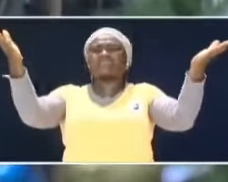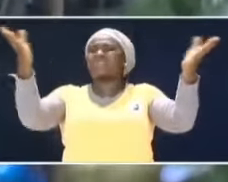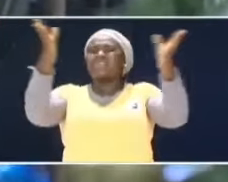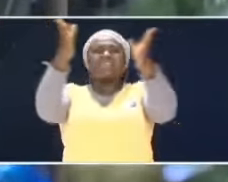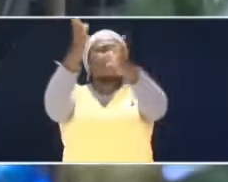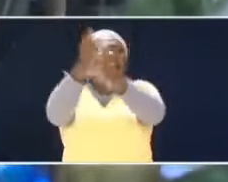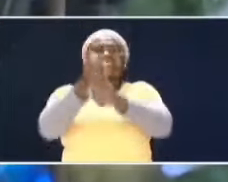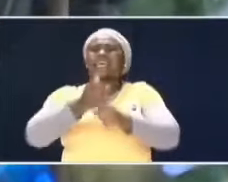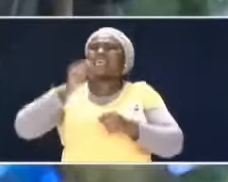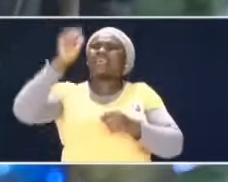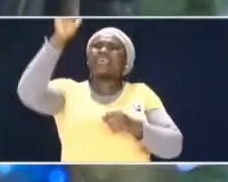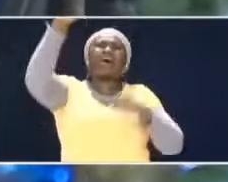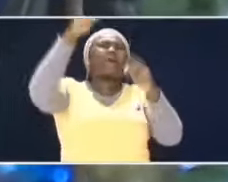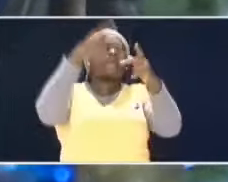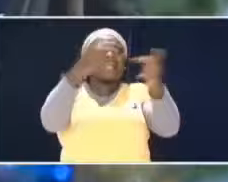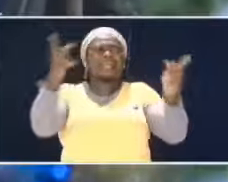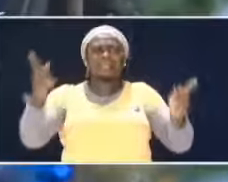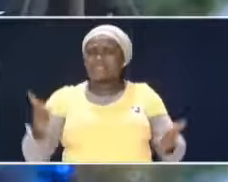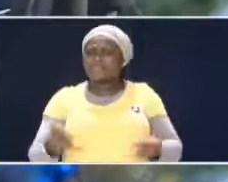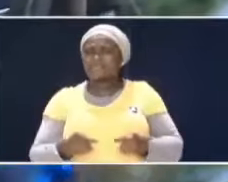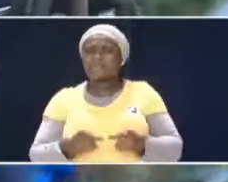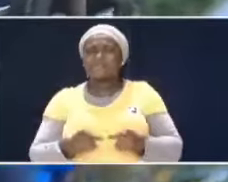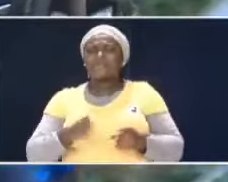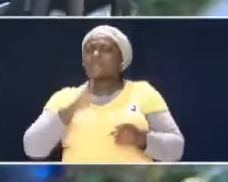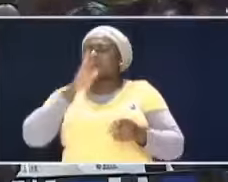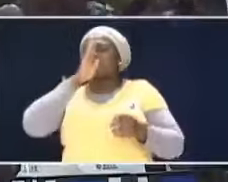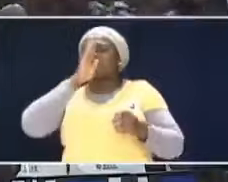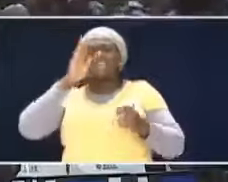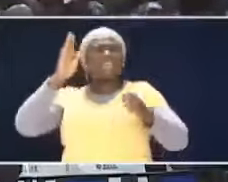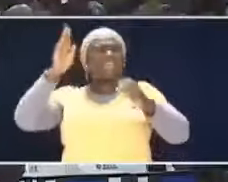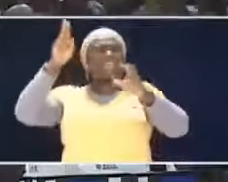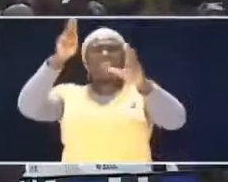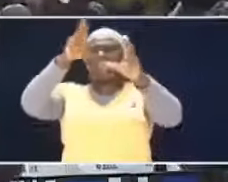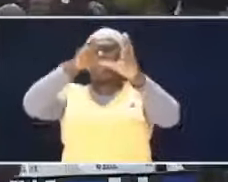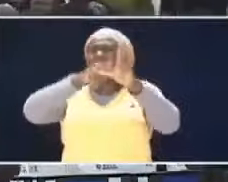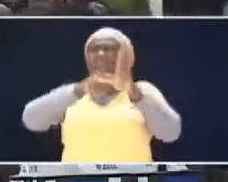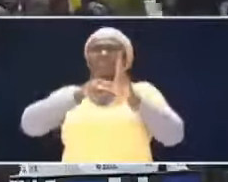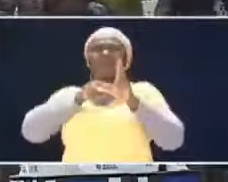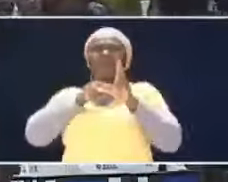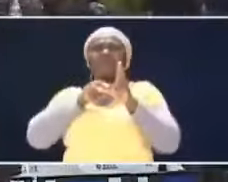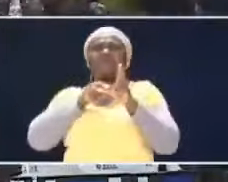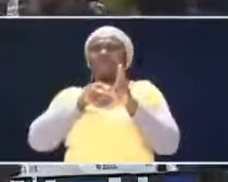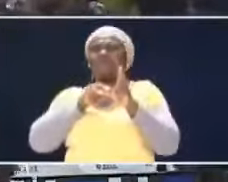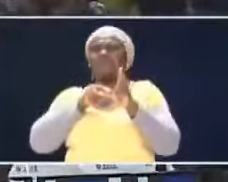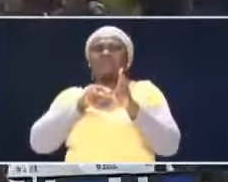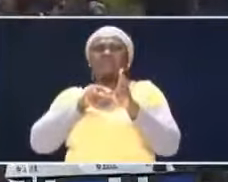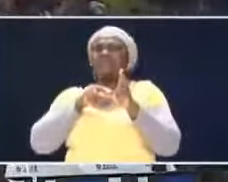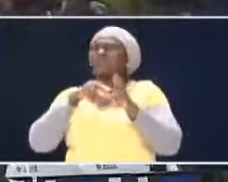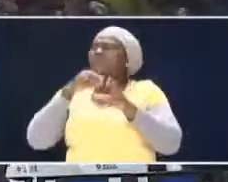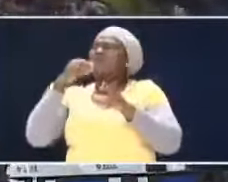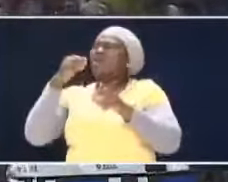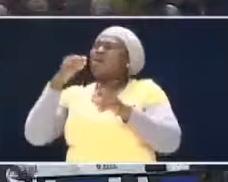Arise. Take your place. Be enthroned.